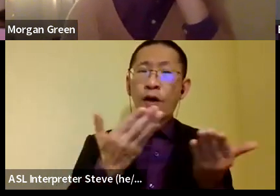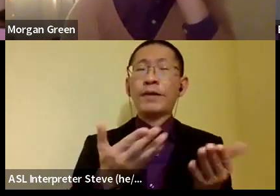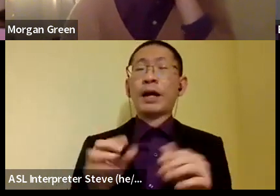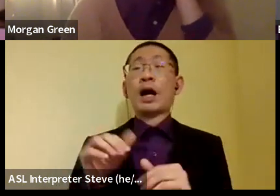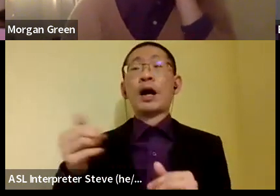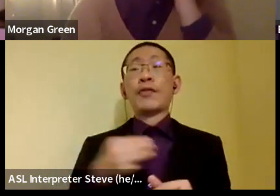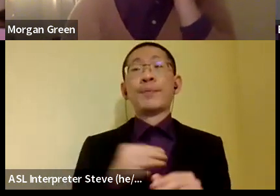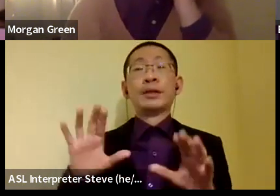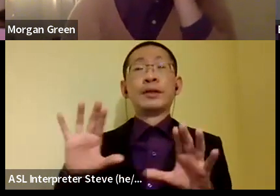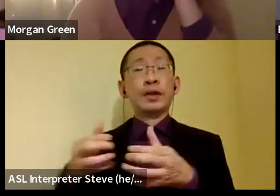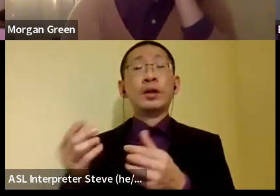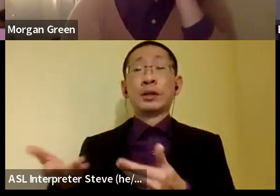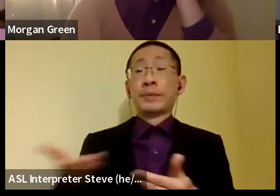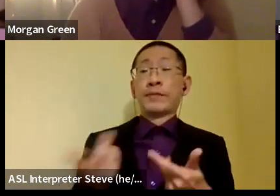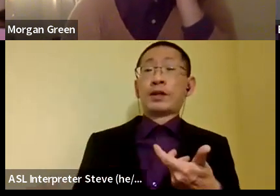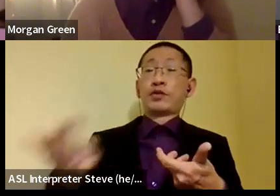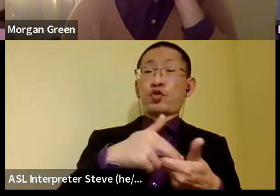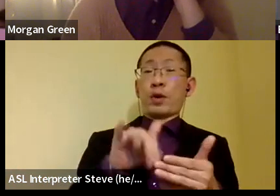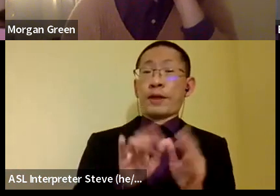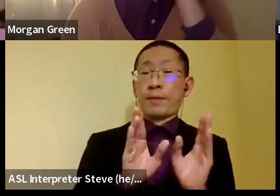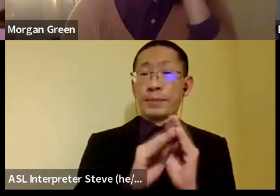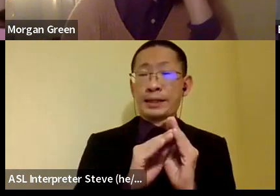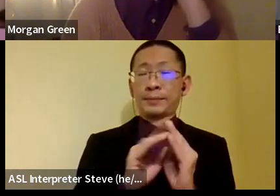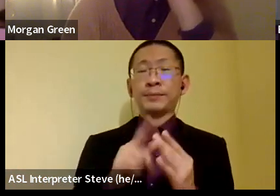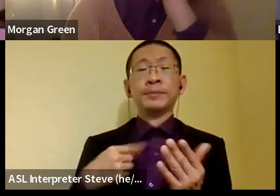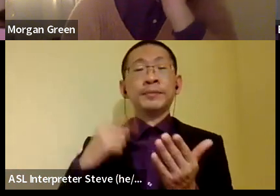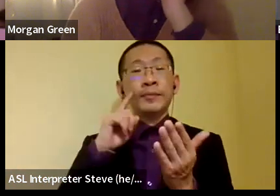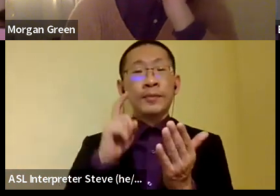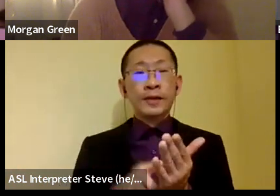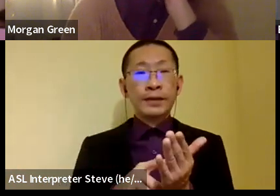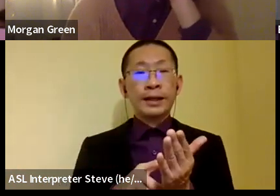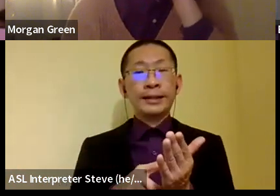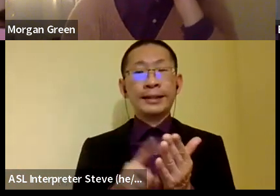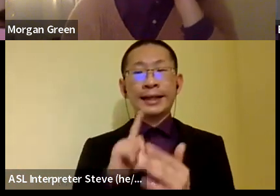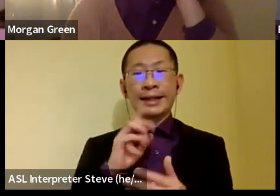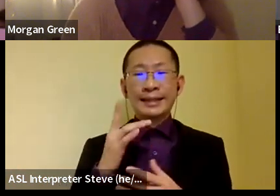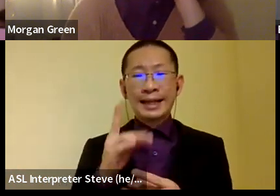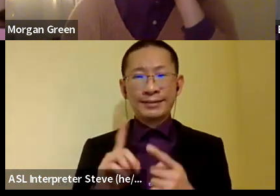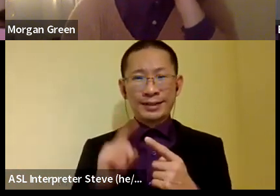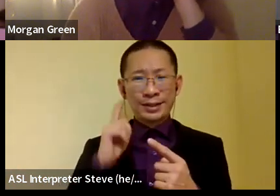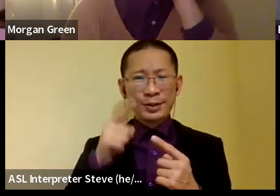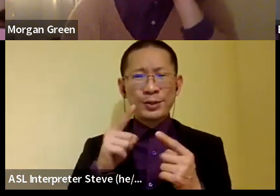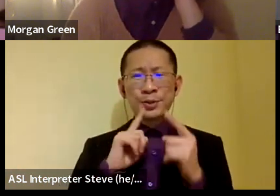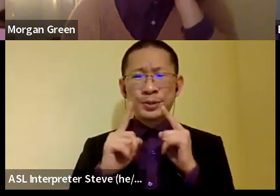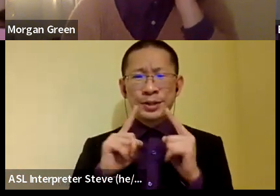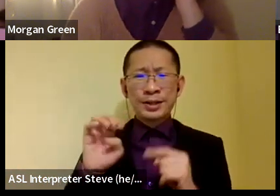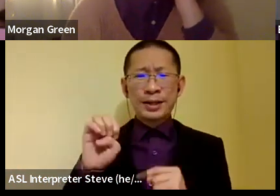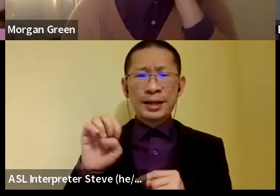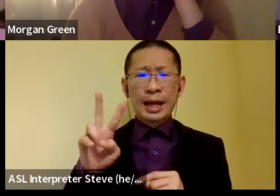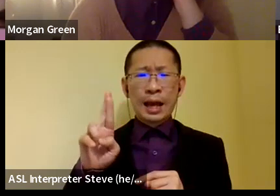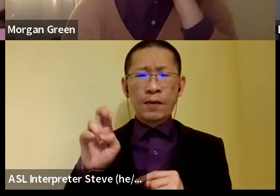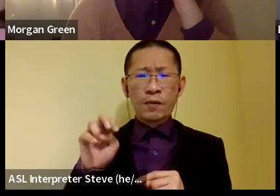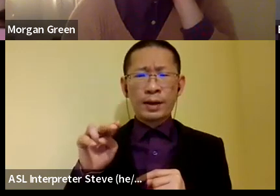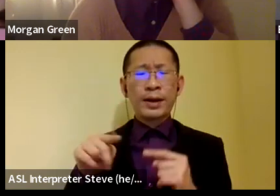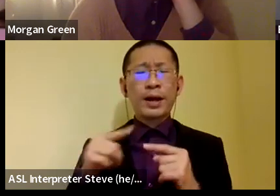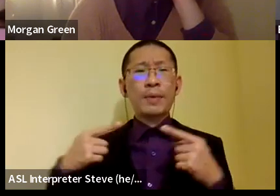of the cohort can be invited to that. So what I find it is, it's interesting to hear you talk, Evren, about inconsistency,